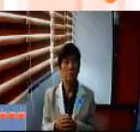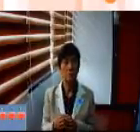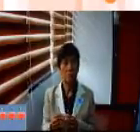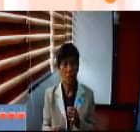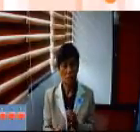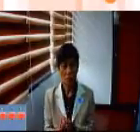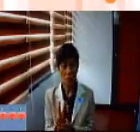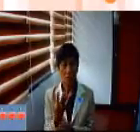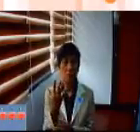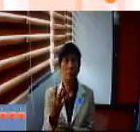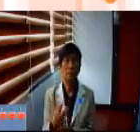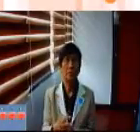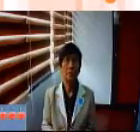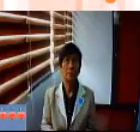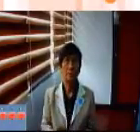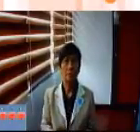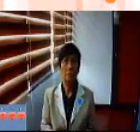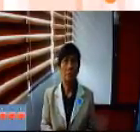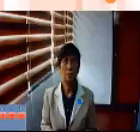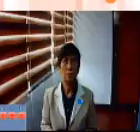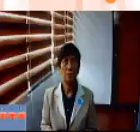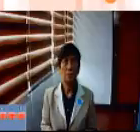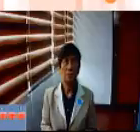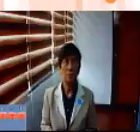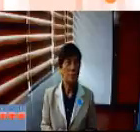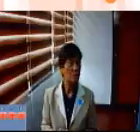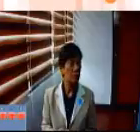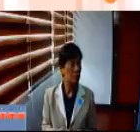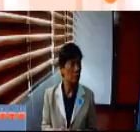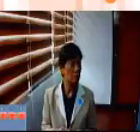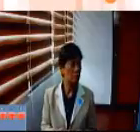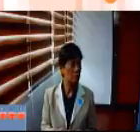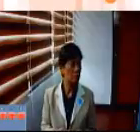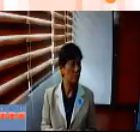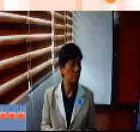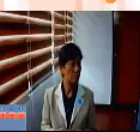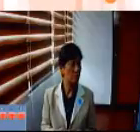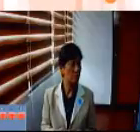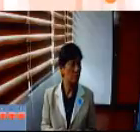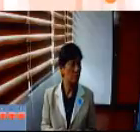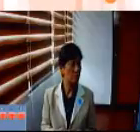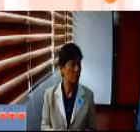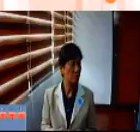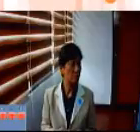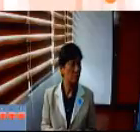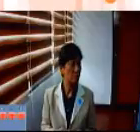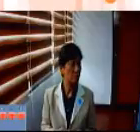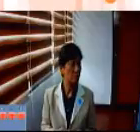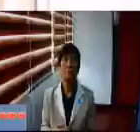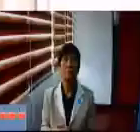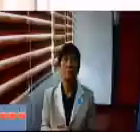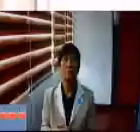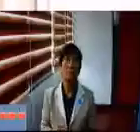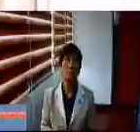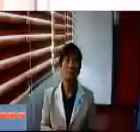expound what the disparity on this one and where we're heading. Next,